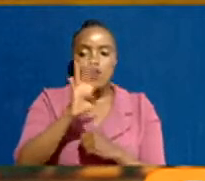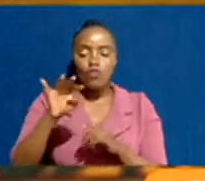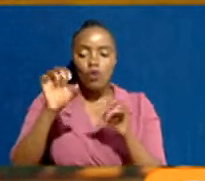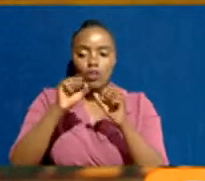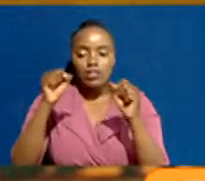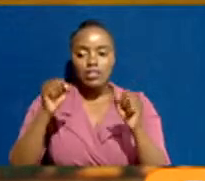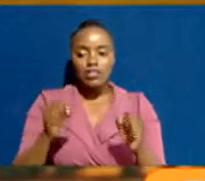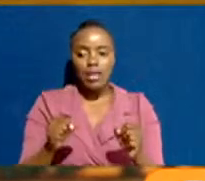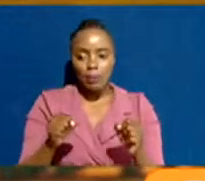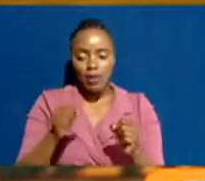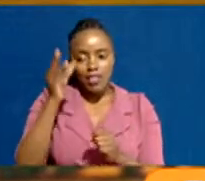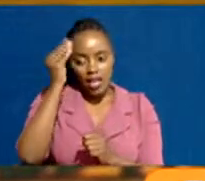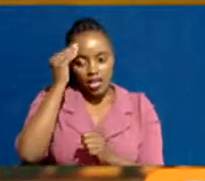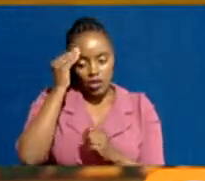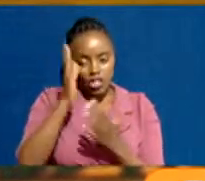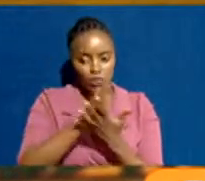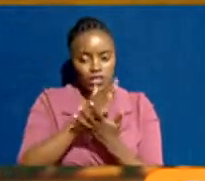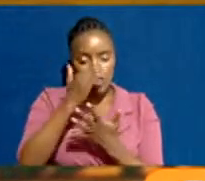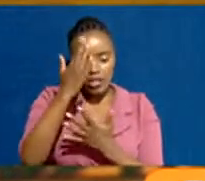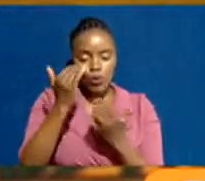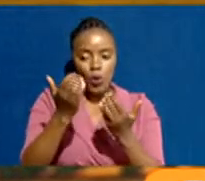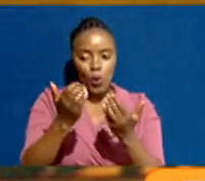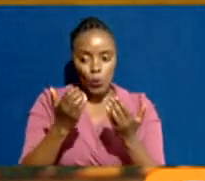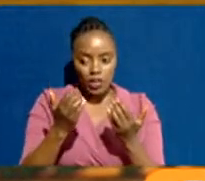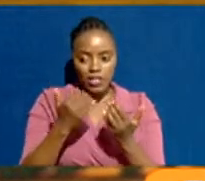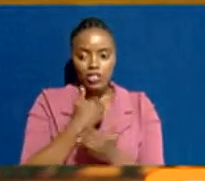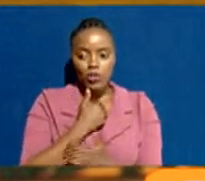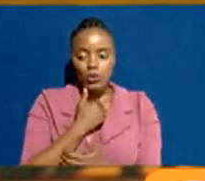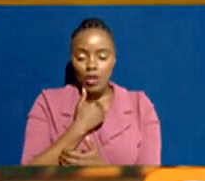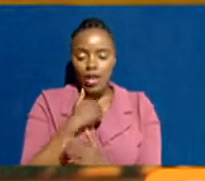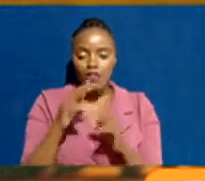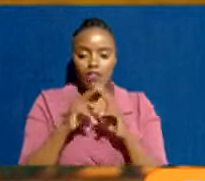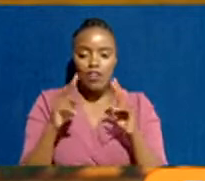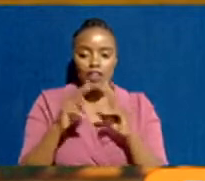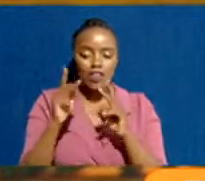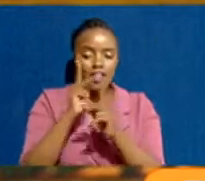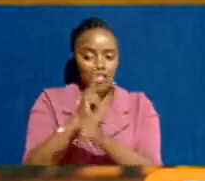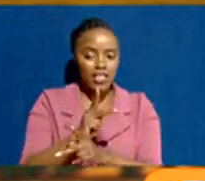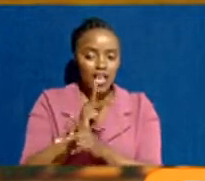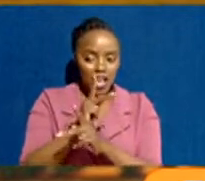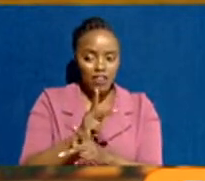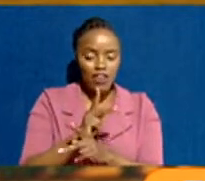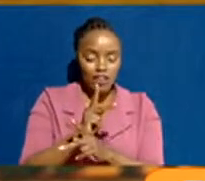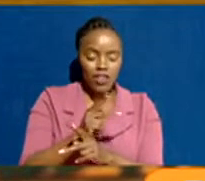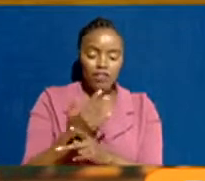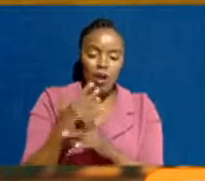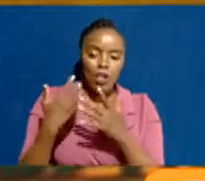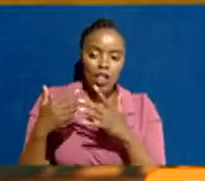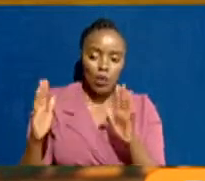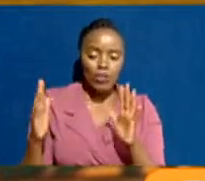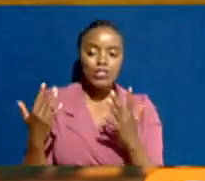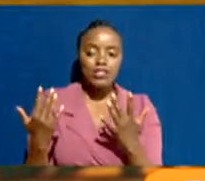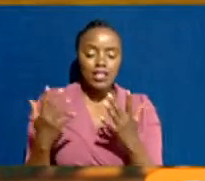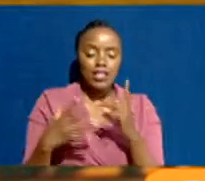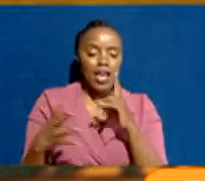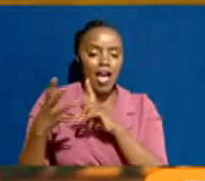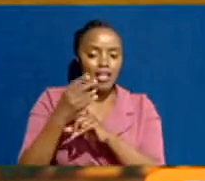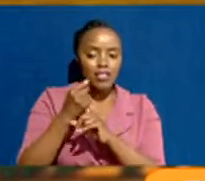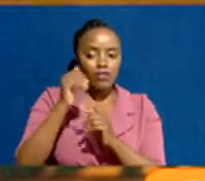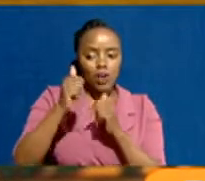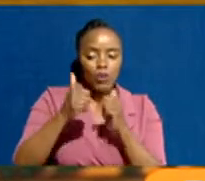education. Because we need to be very, very careful, otherwise we will lose the gains